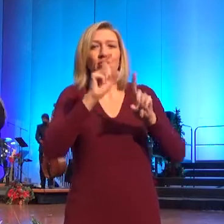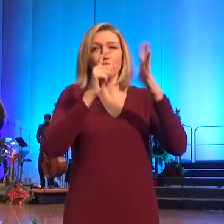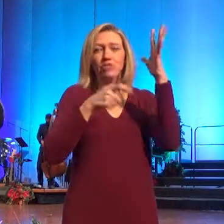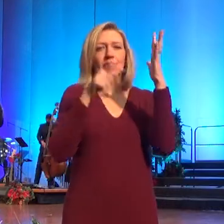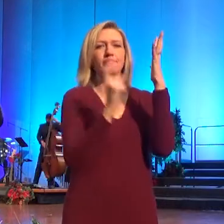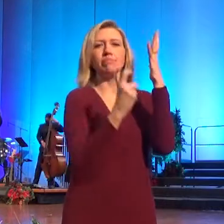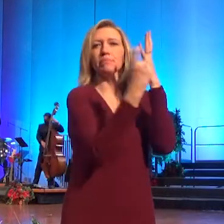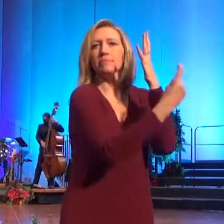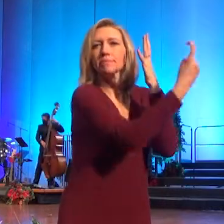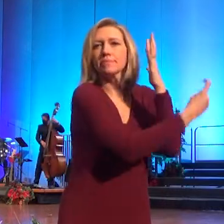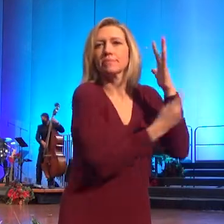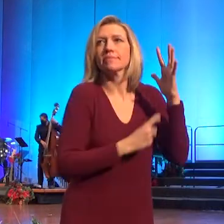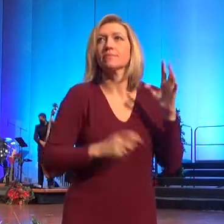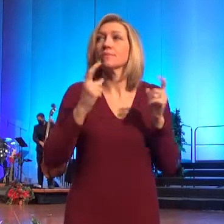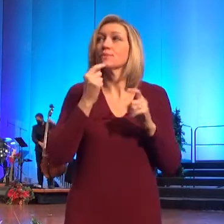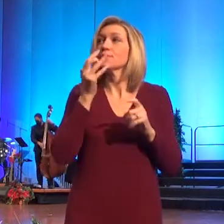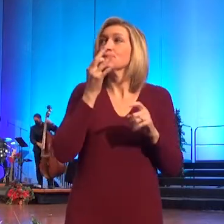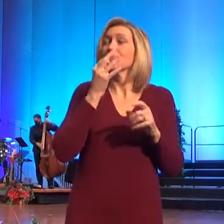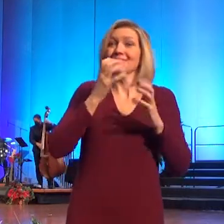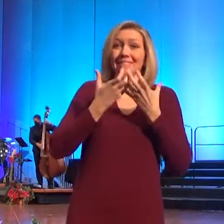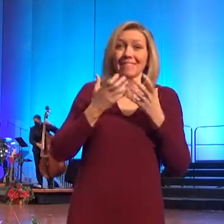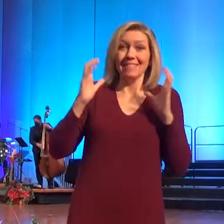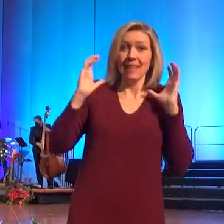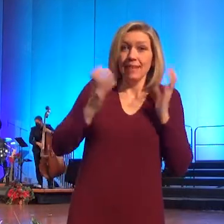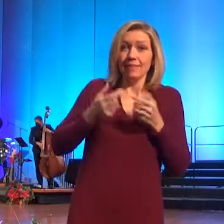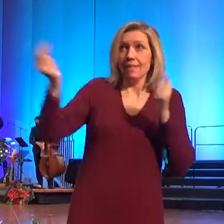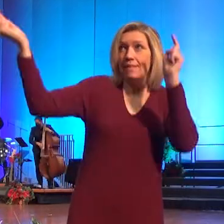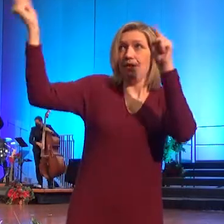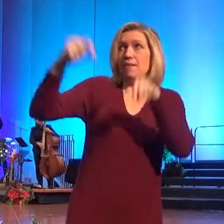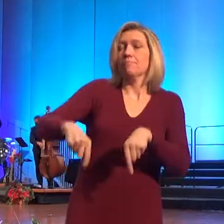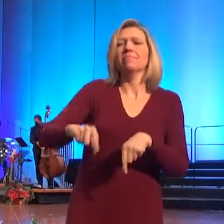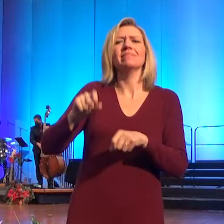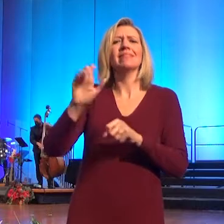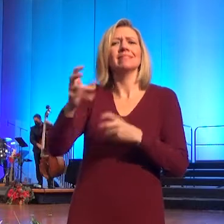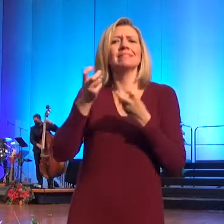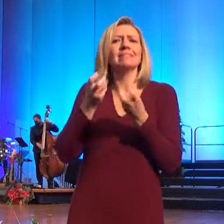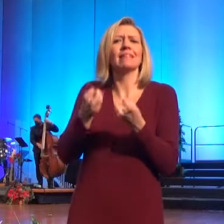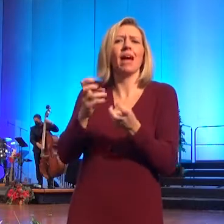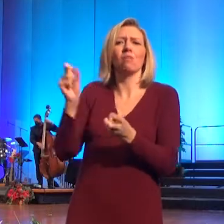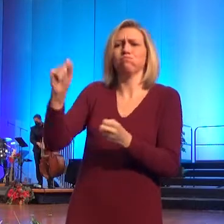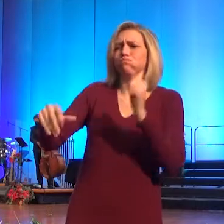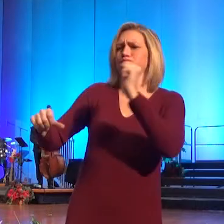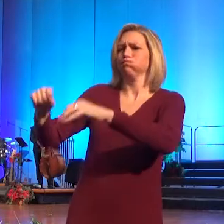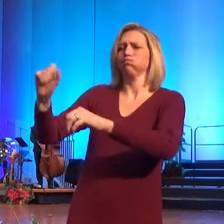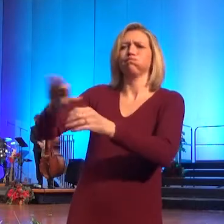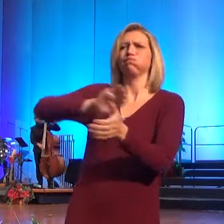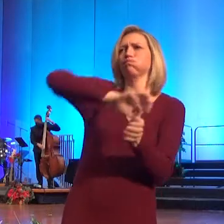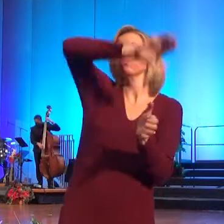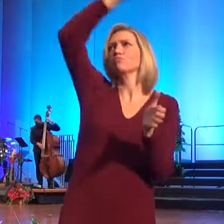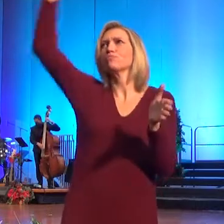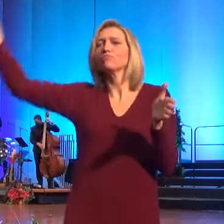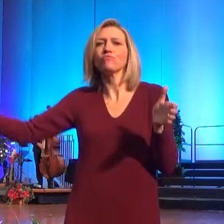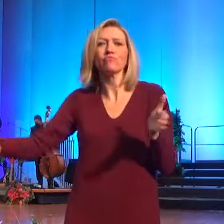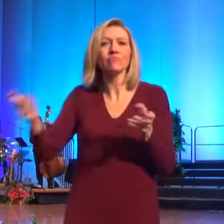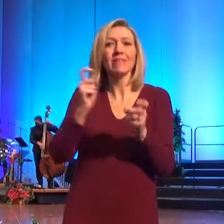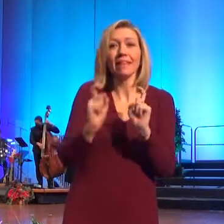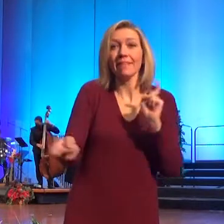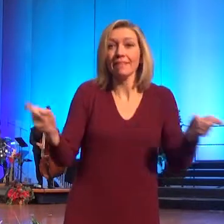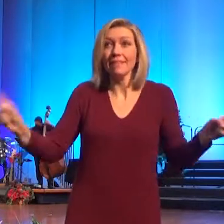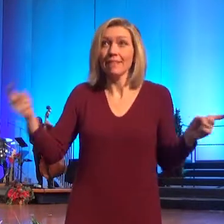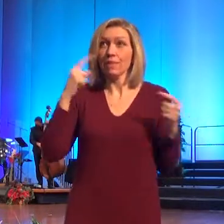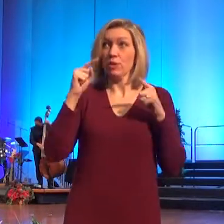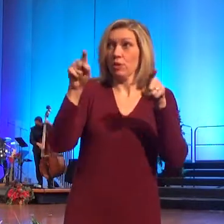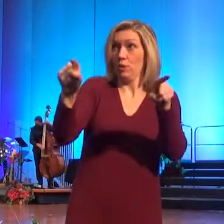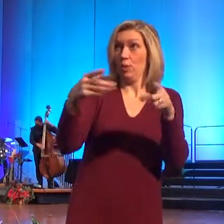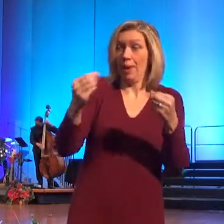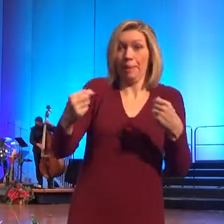tree. Santa's on his way, he's filled his sleigh with things for you